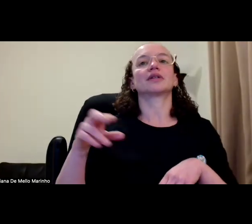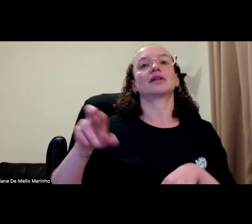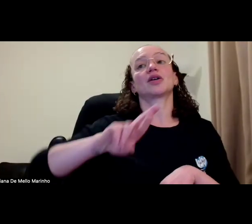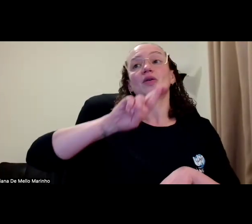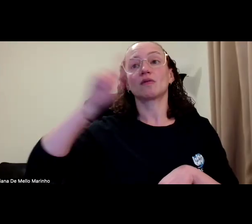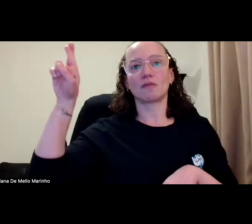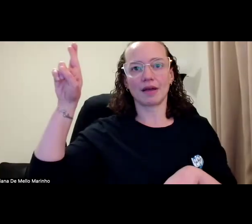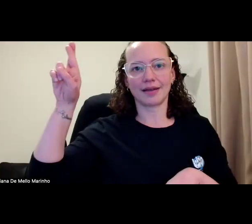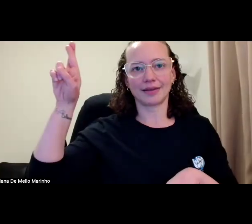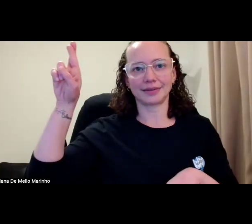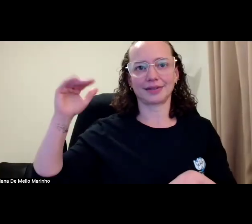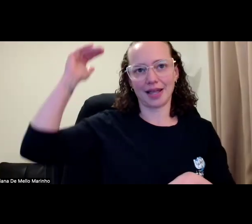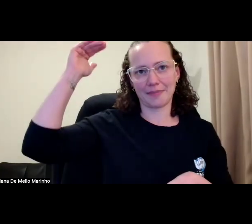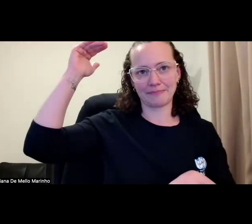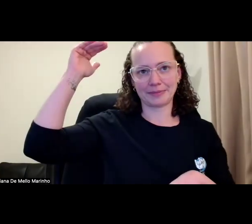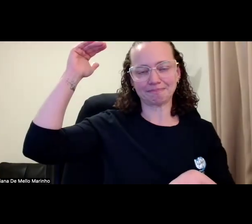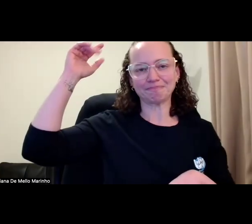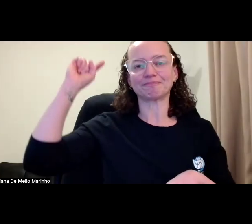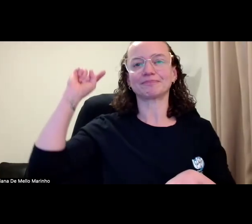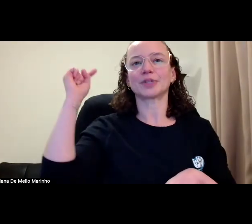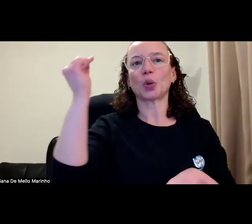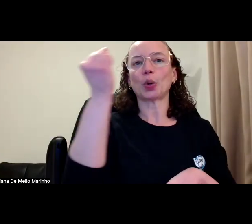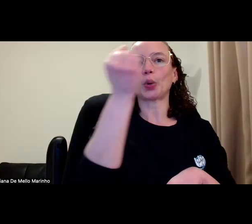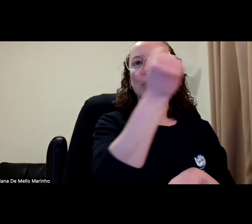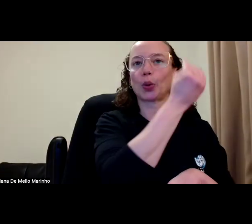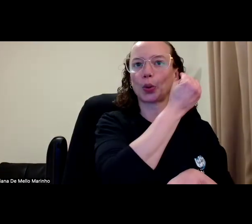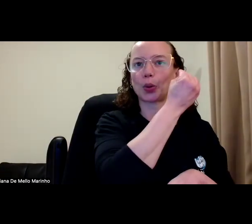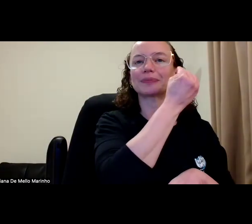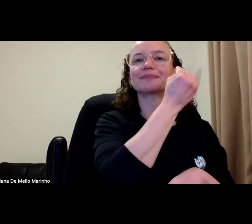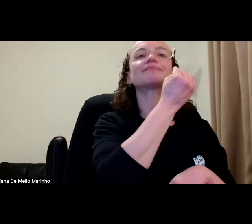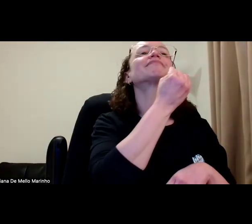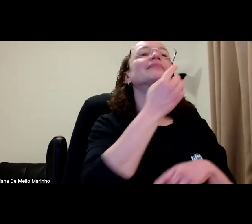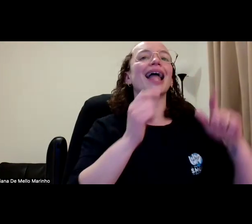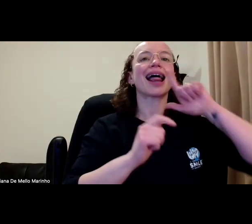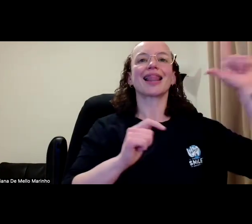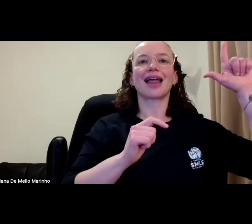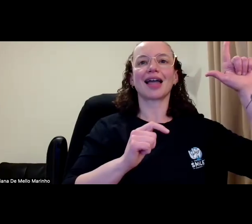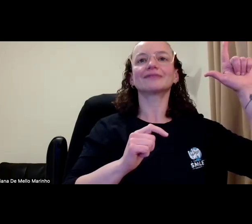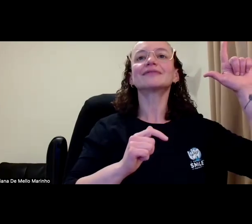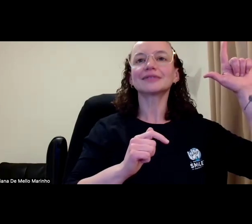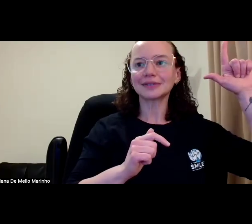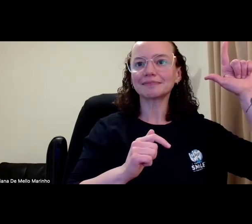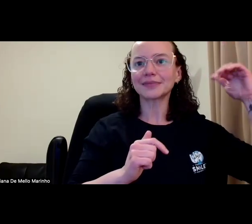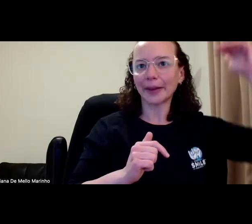Remember, you always want to start on the right, upper, and work your way to the left,